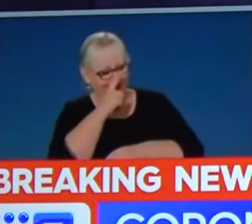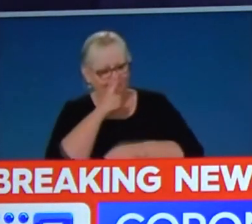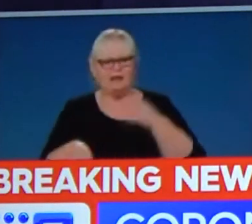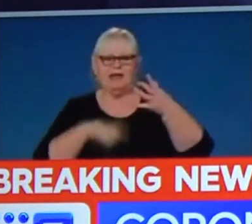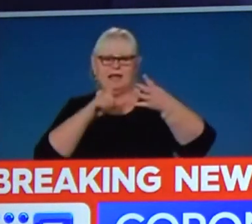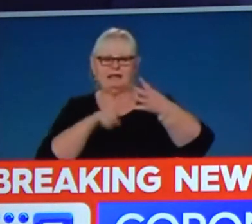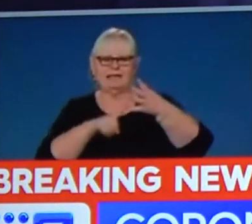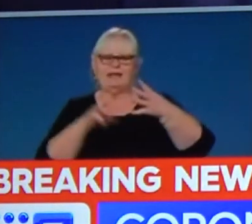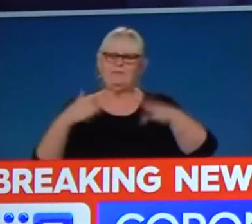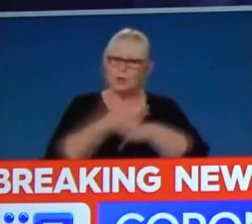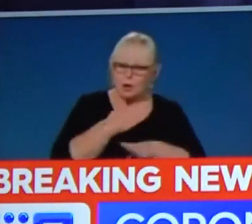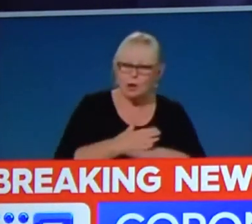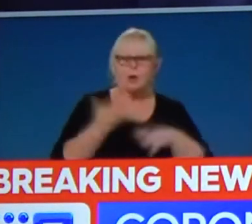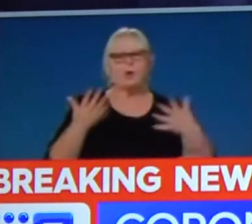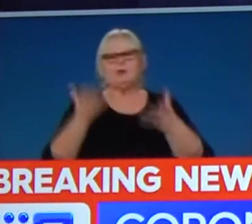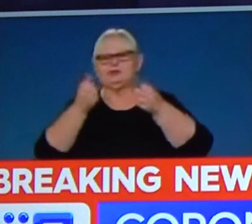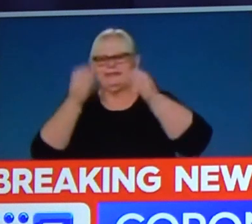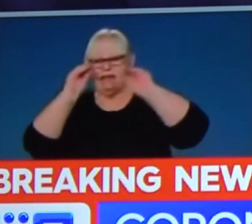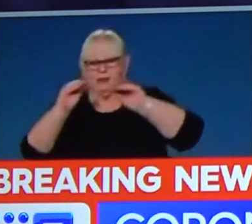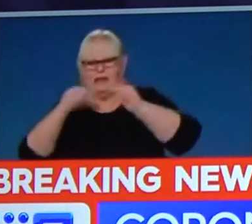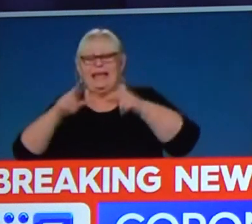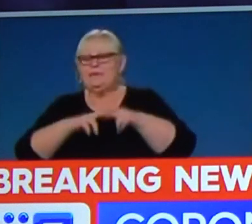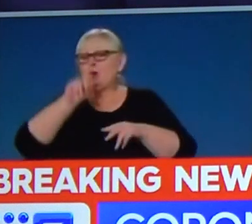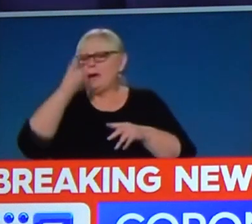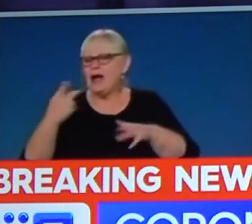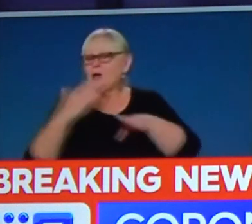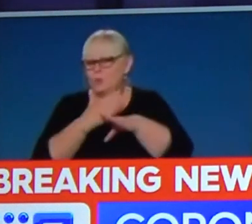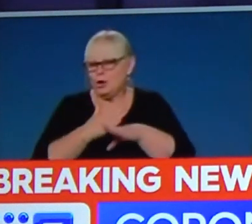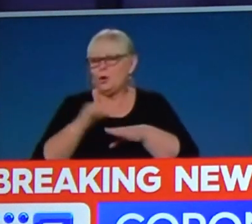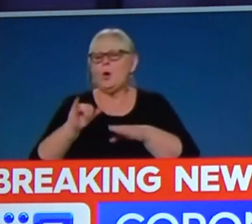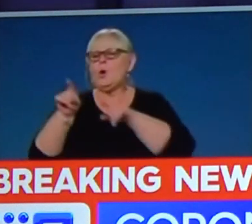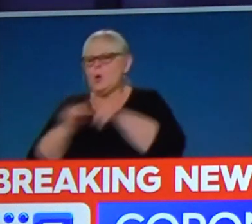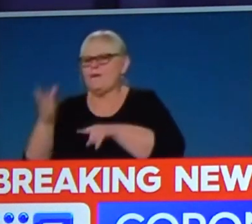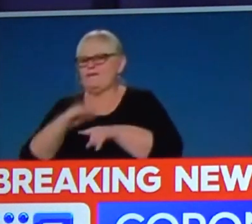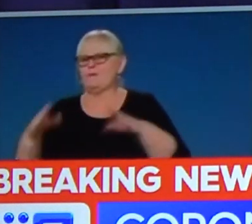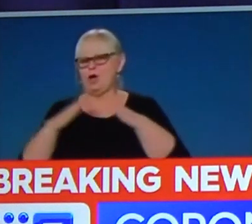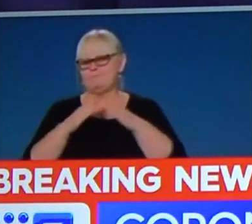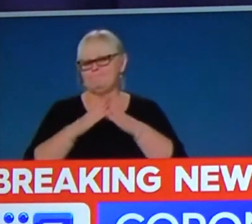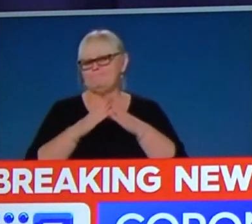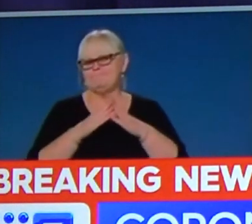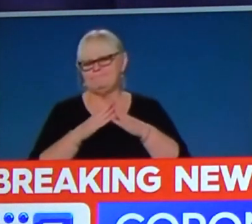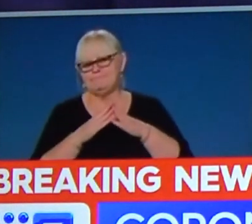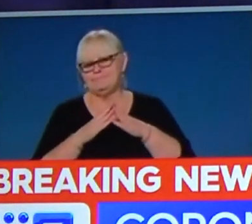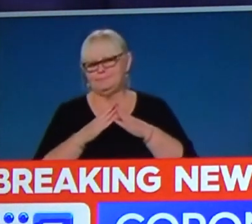D, for work and education if you cannot work or learn remotely.